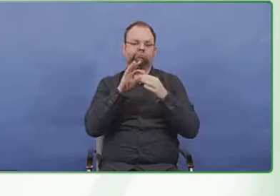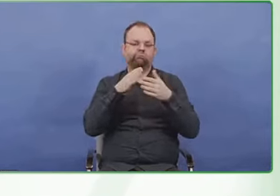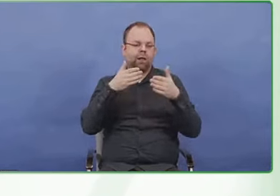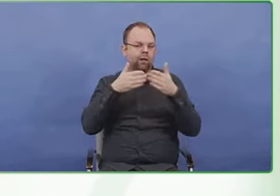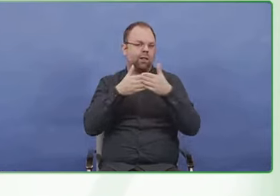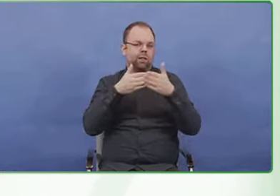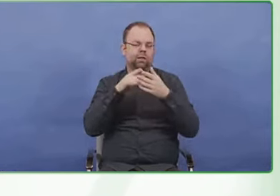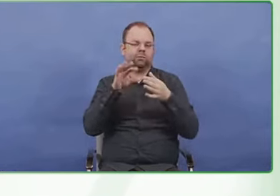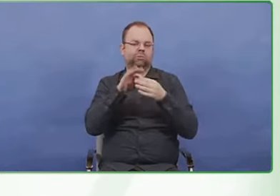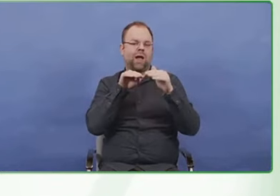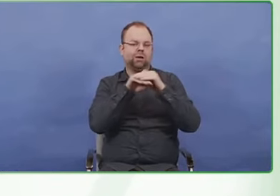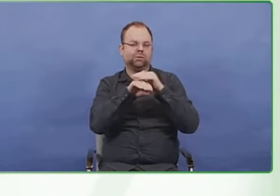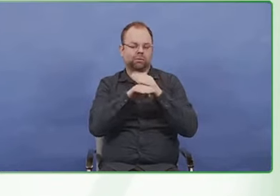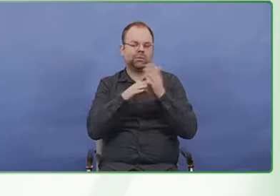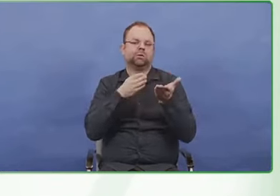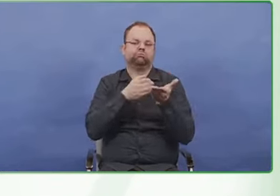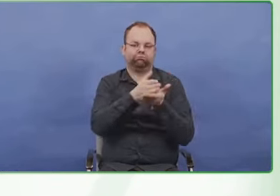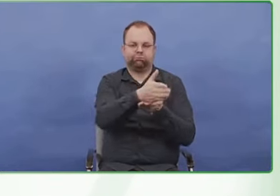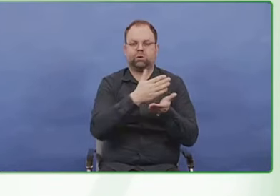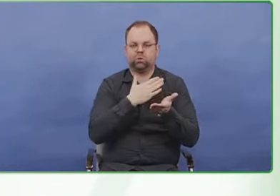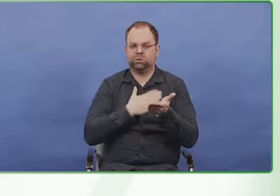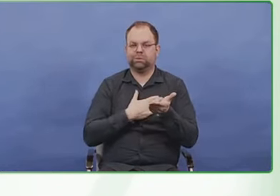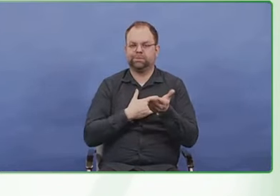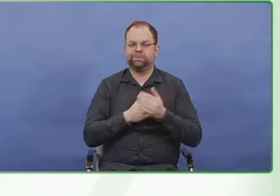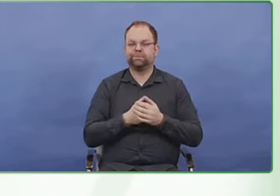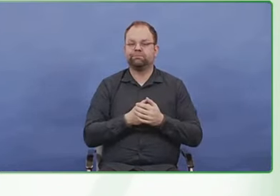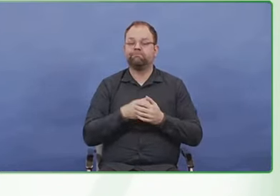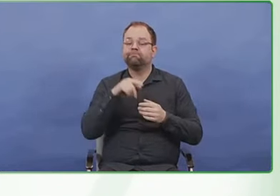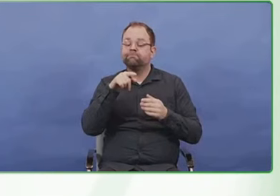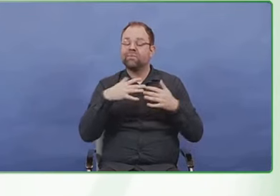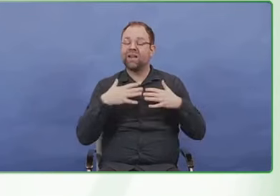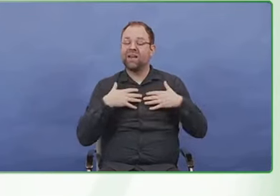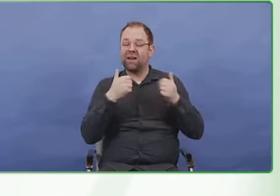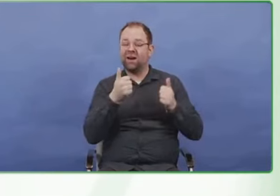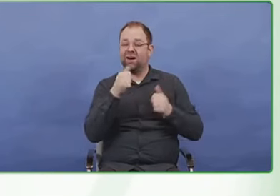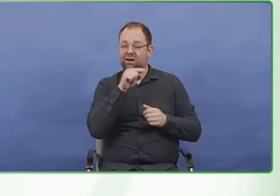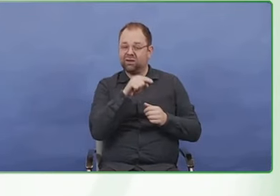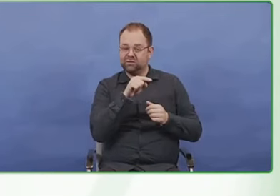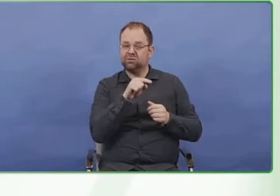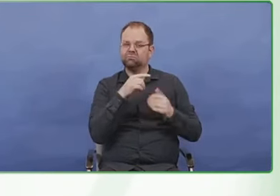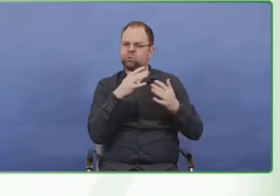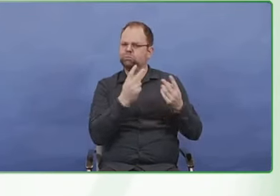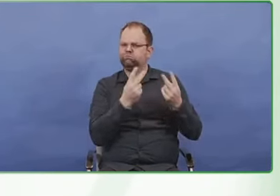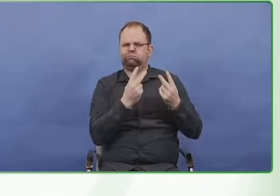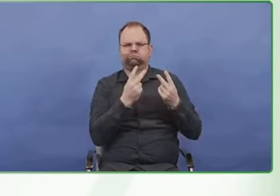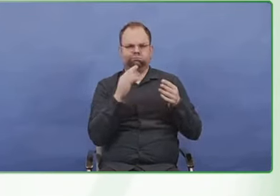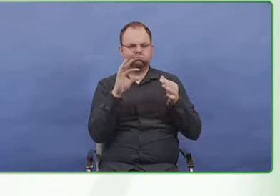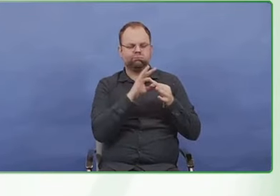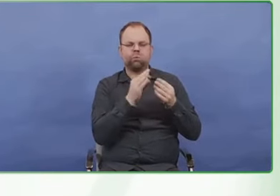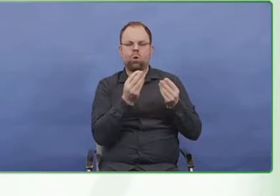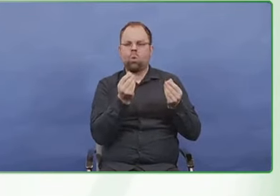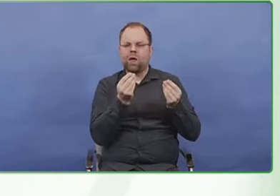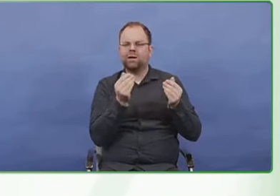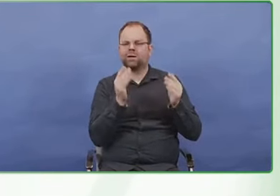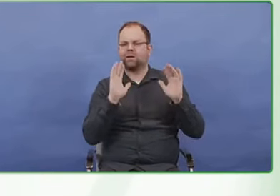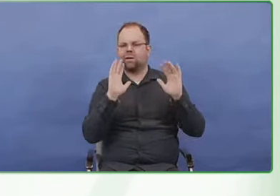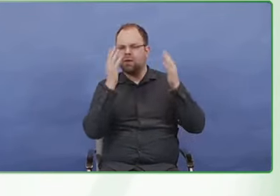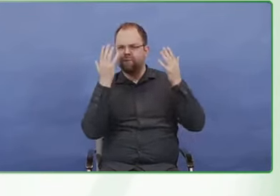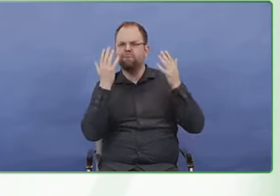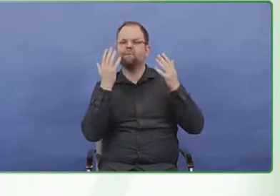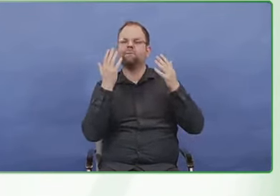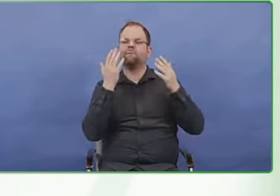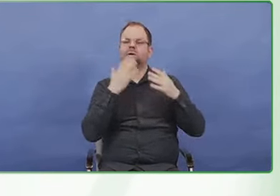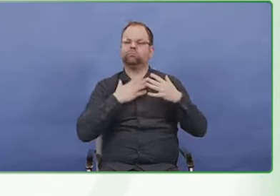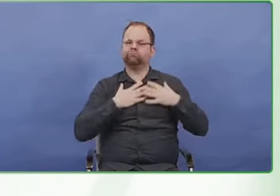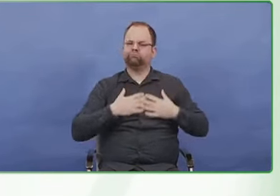with disabilities, which brings us from 2022 up to 2030. So this is recognizing and responding to the size